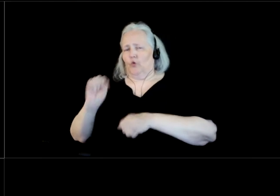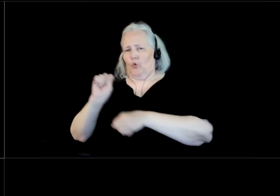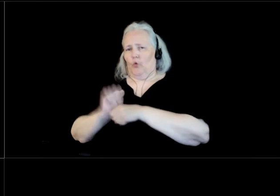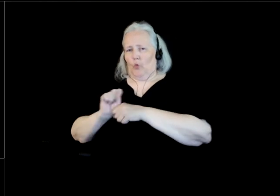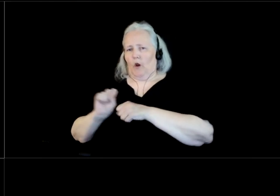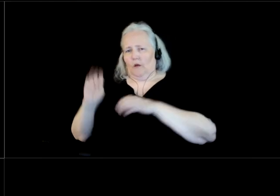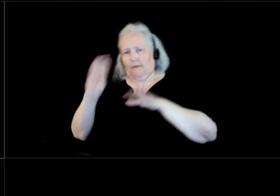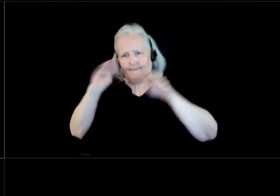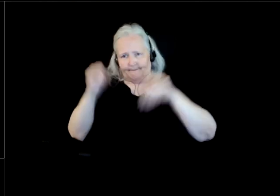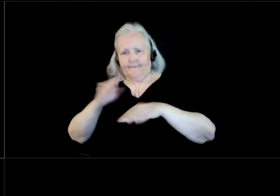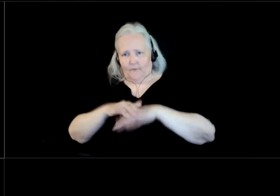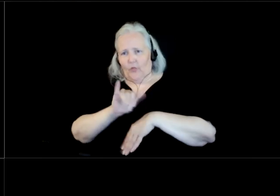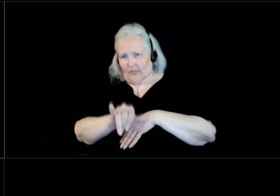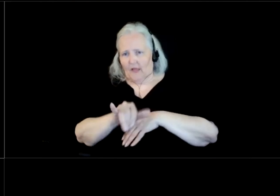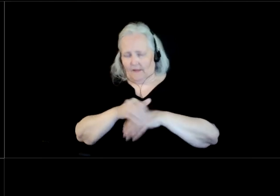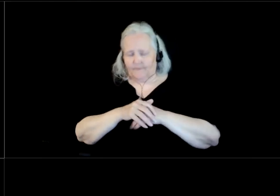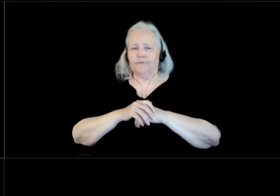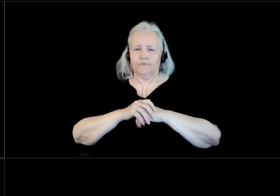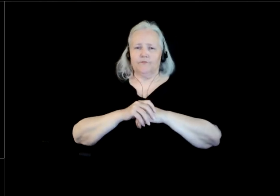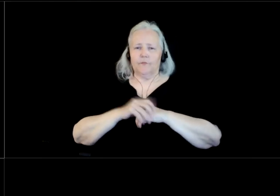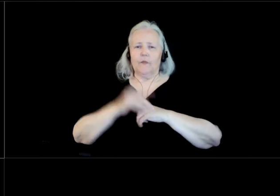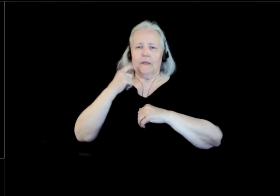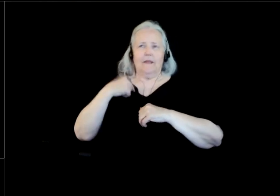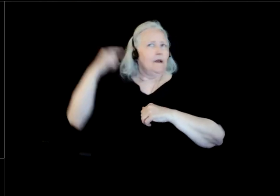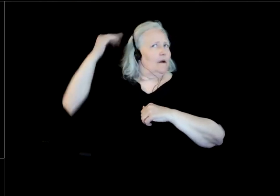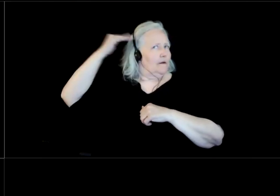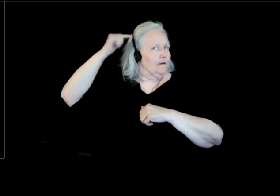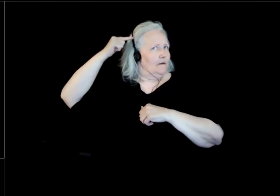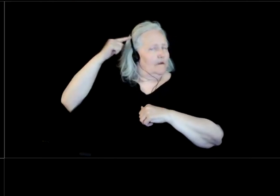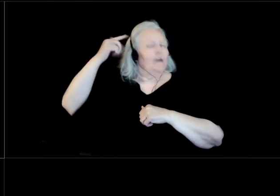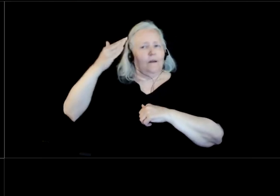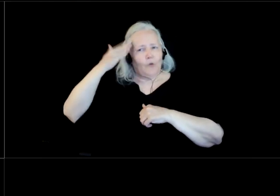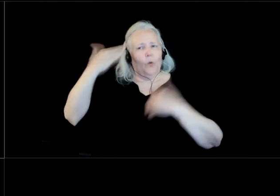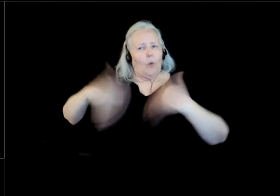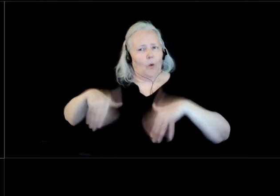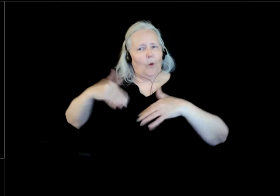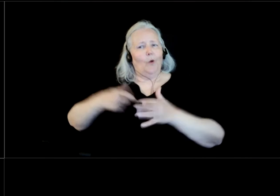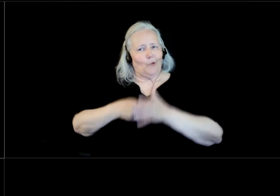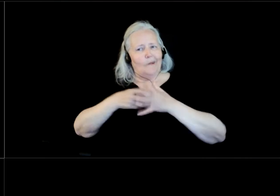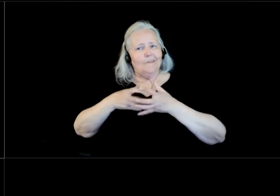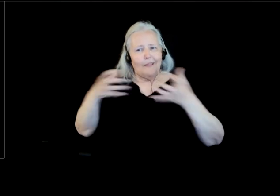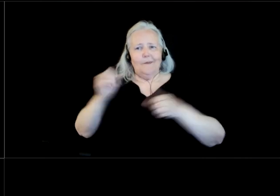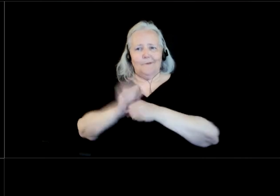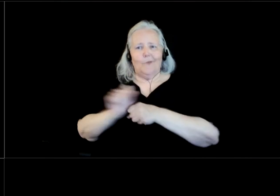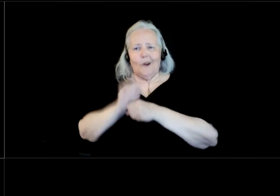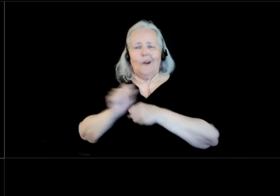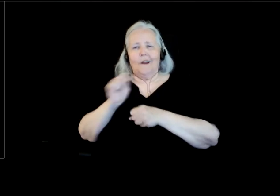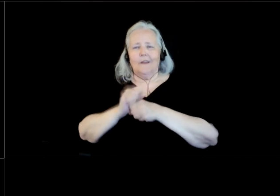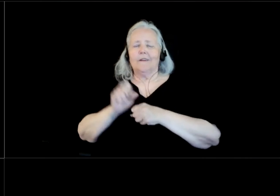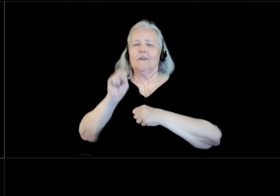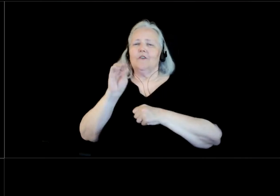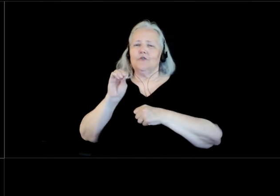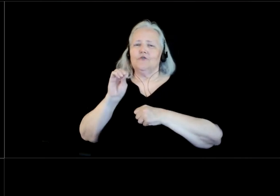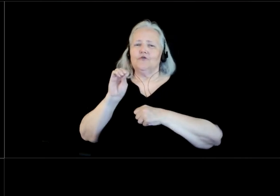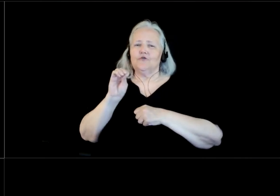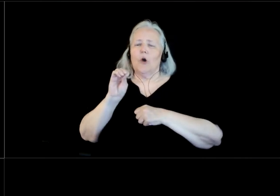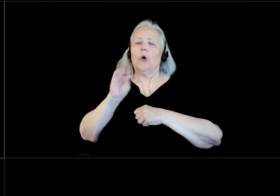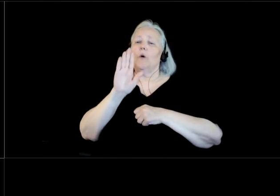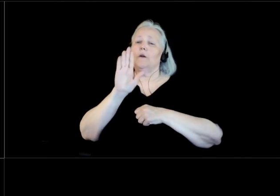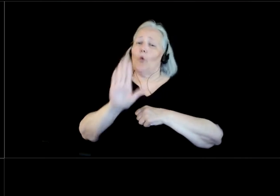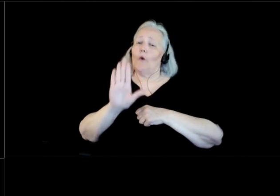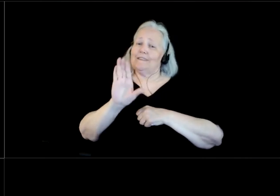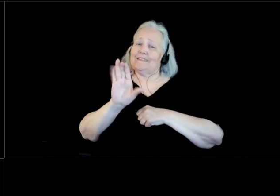that because, I knew how much work it was going to be. So I think having those lines on your CV, you're never going to